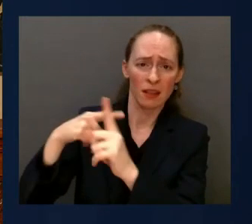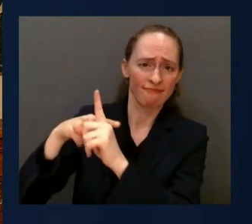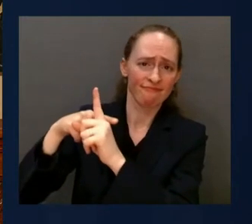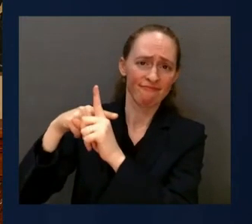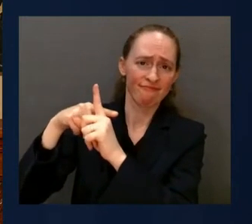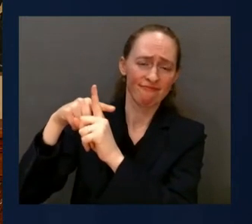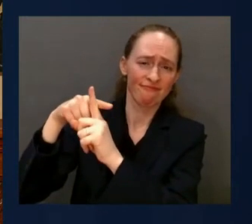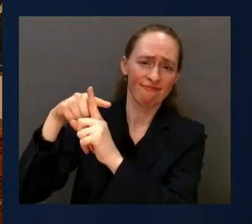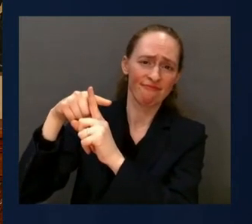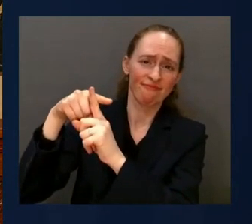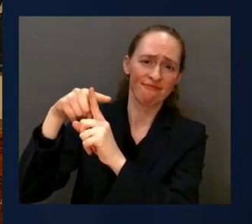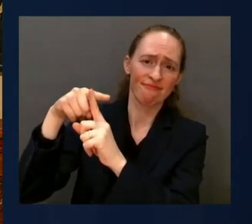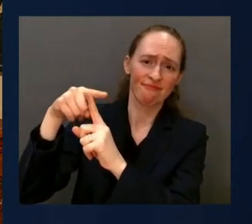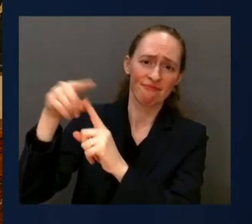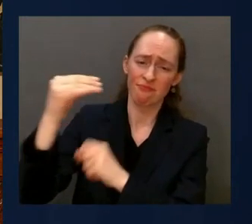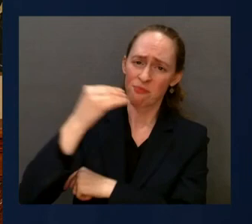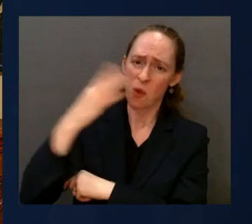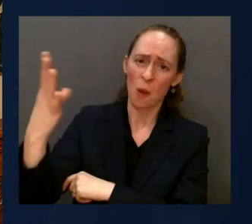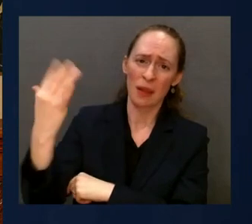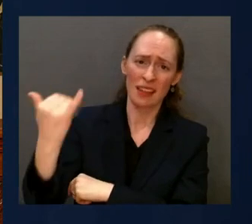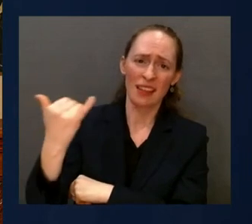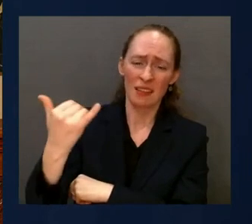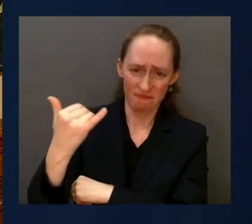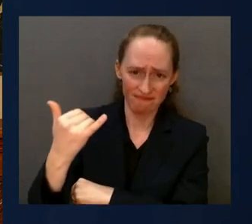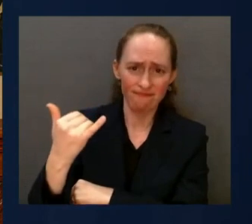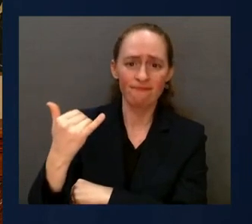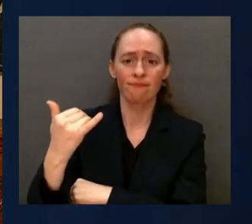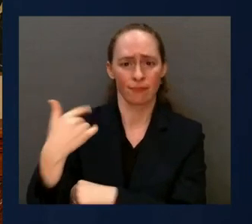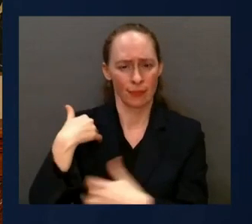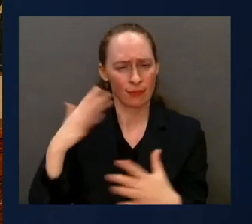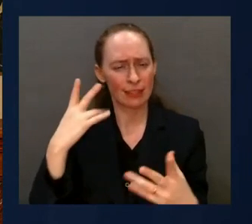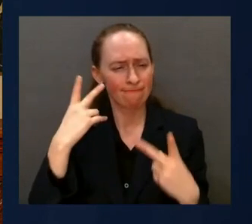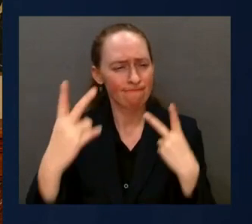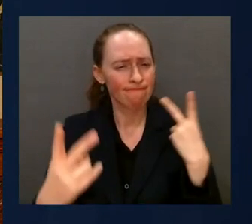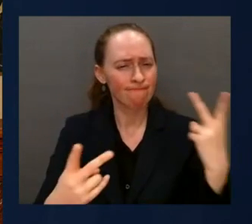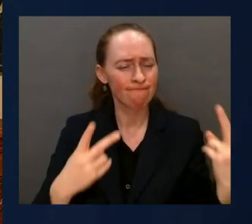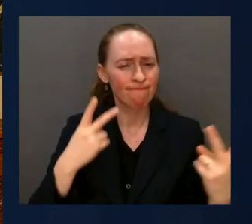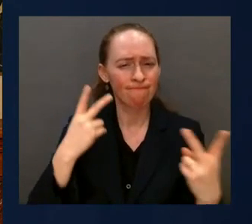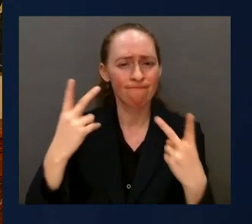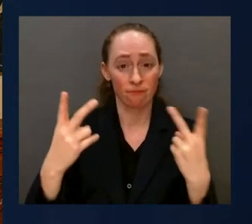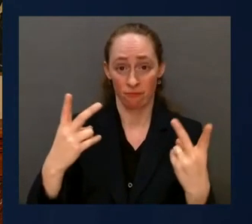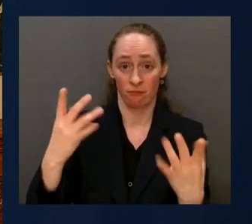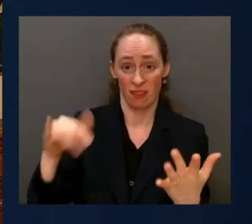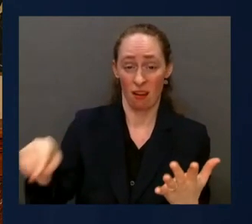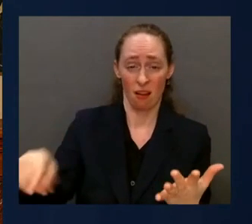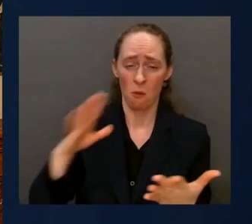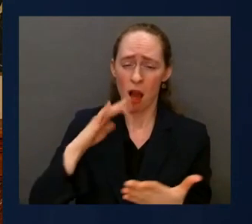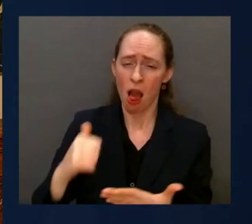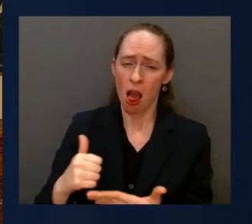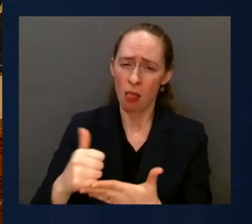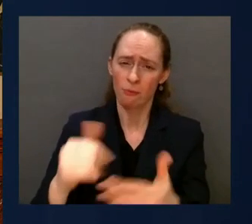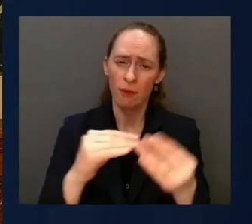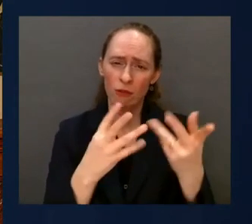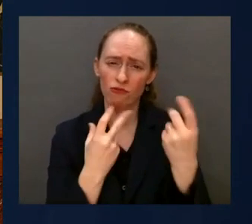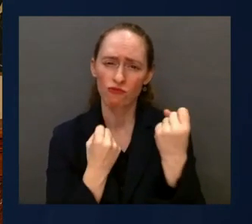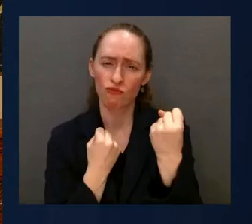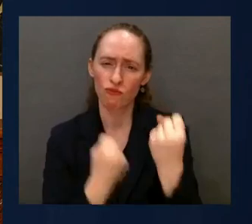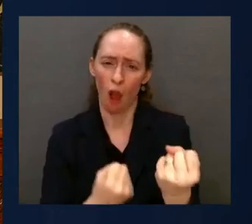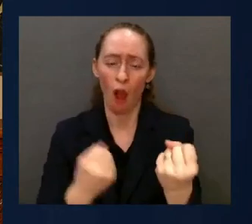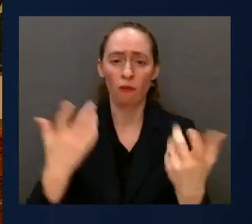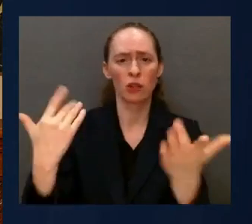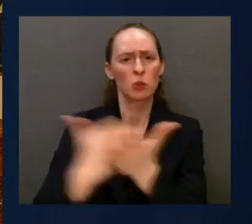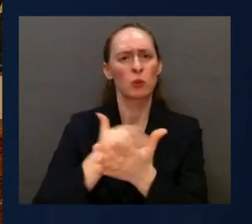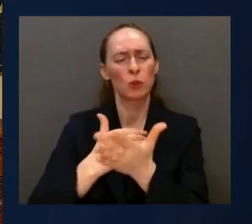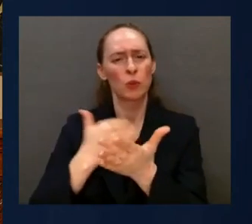term. New electric grids that are able to weather major storms and not prevent those forest fires. Roads and